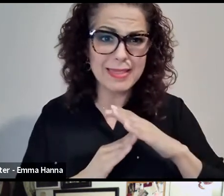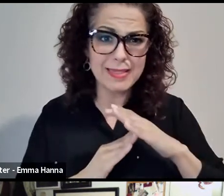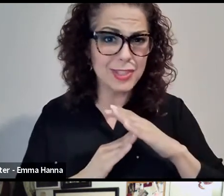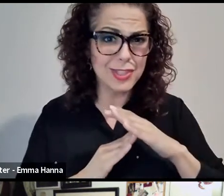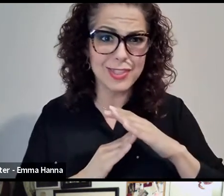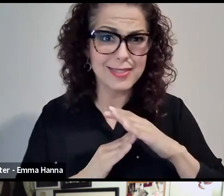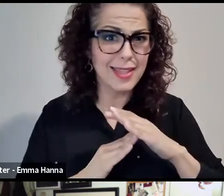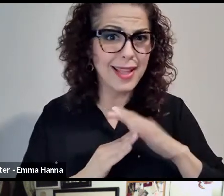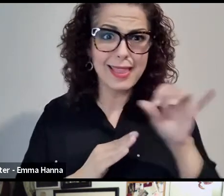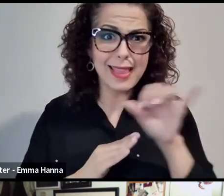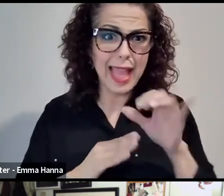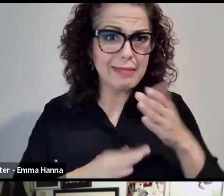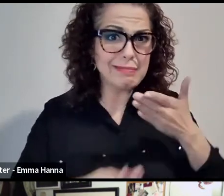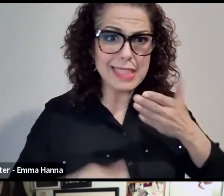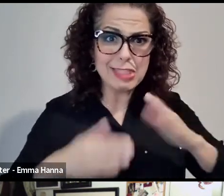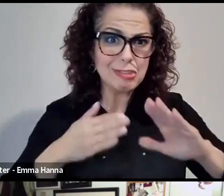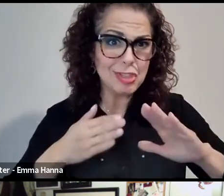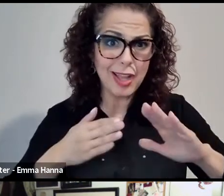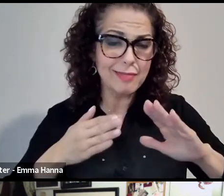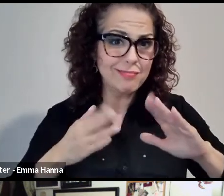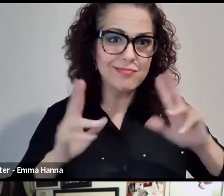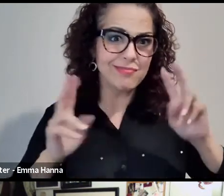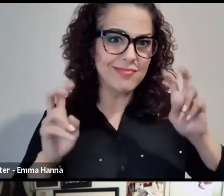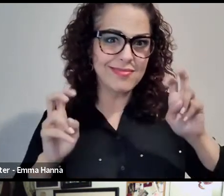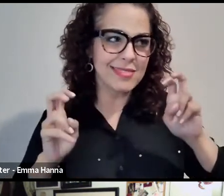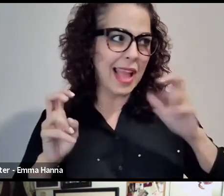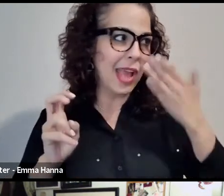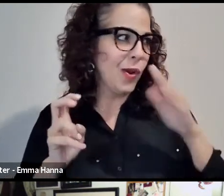ninjas, what if some non-sexist word,